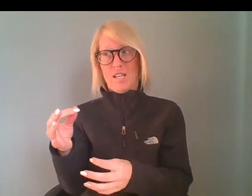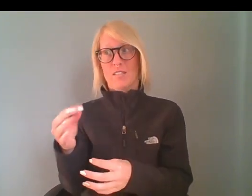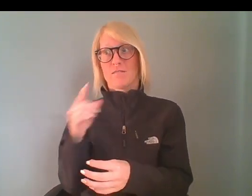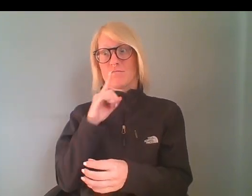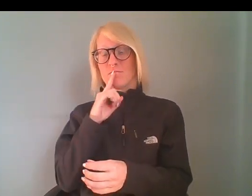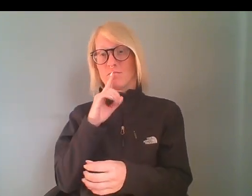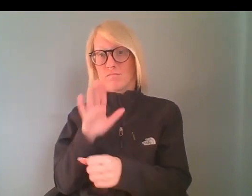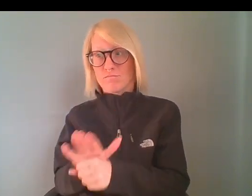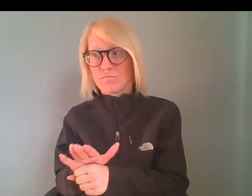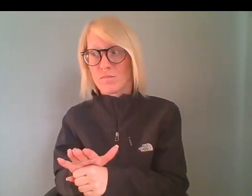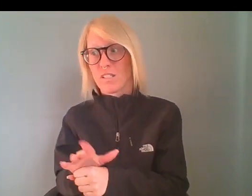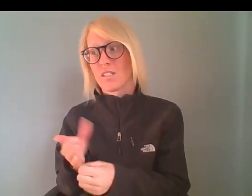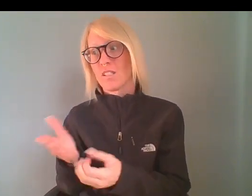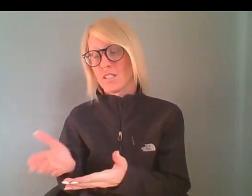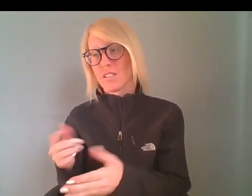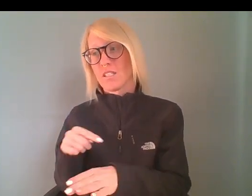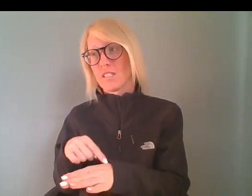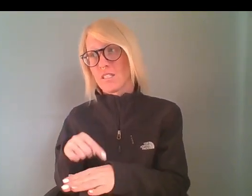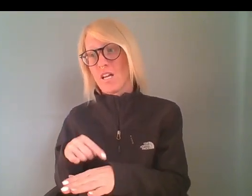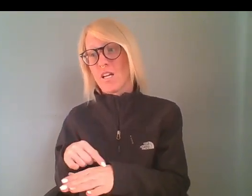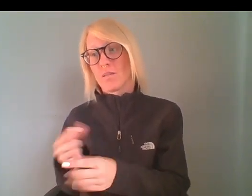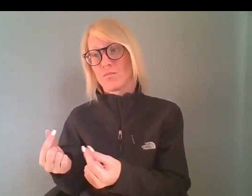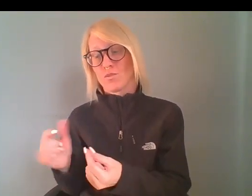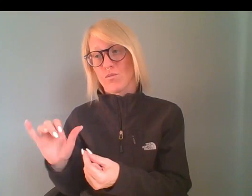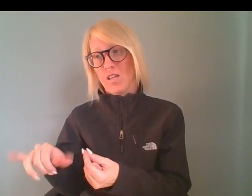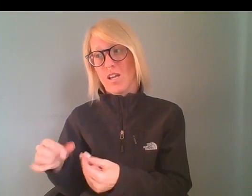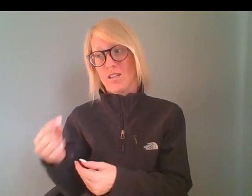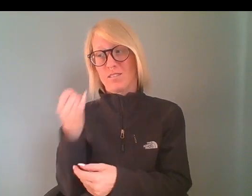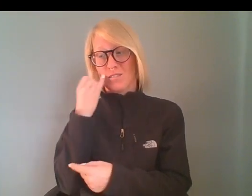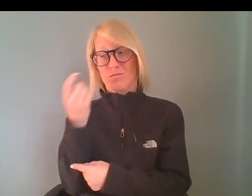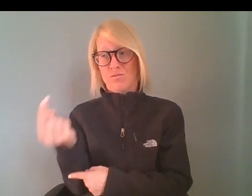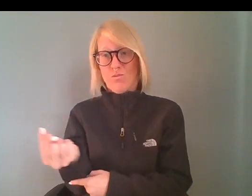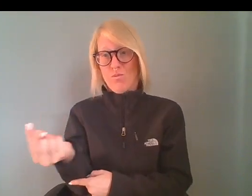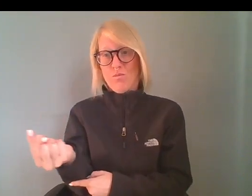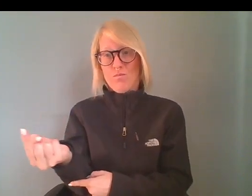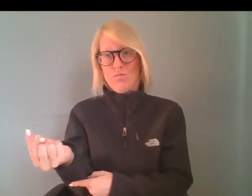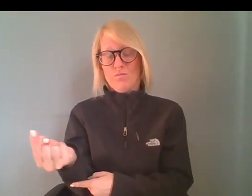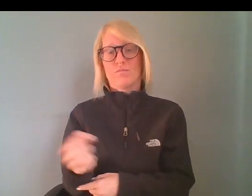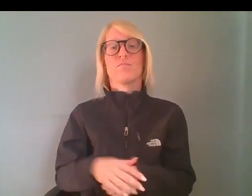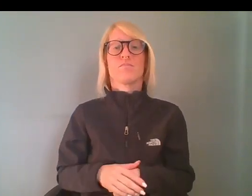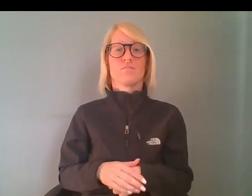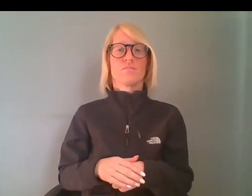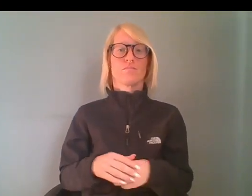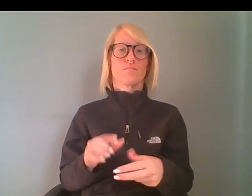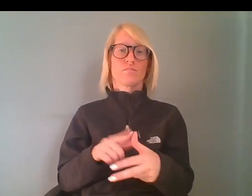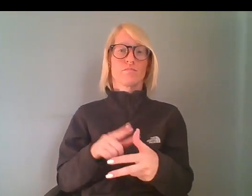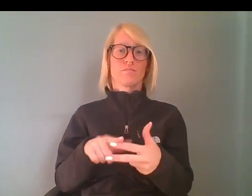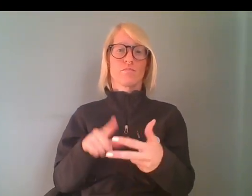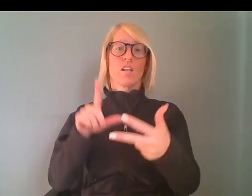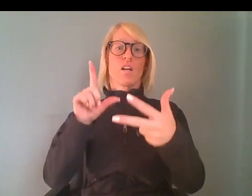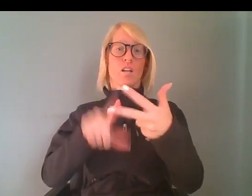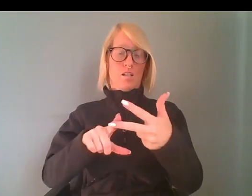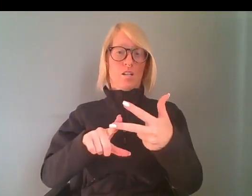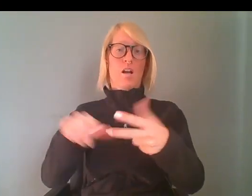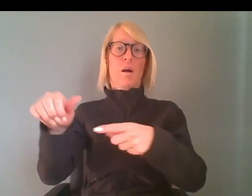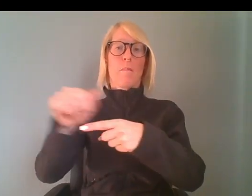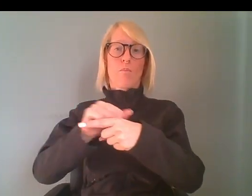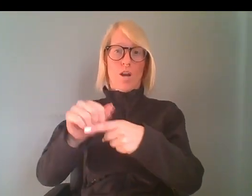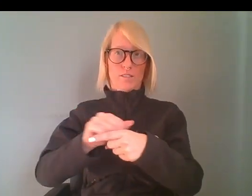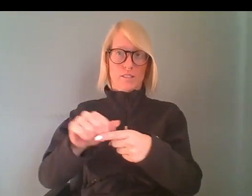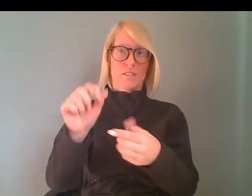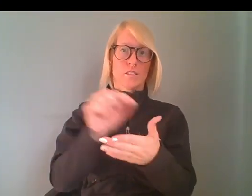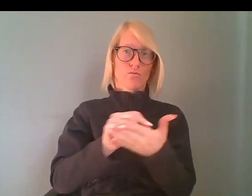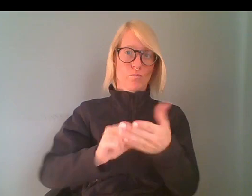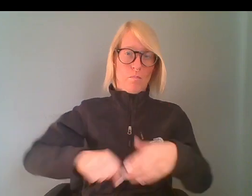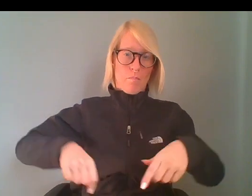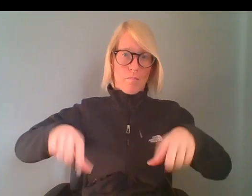the time to do it. And then back again, the practice blogging. I mean, even if you don't, the suggestion I made a little bit